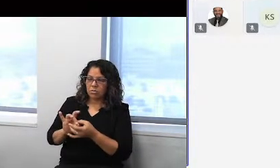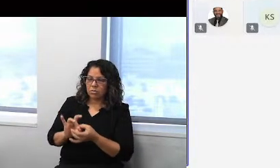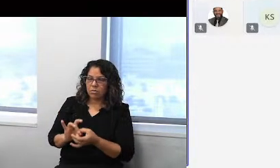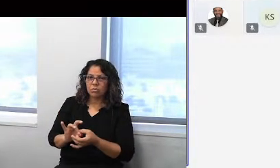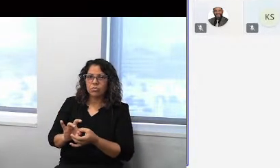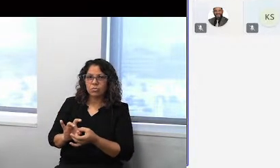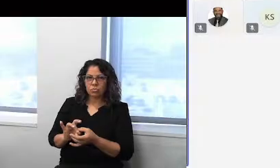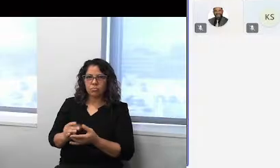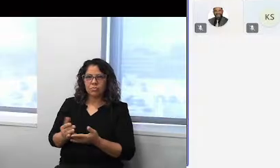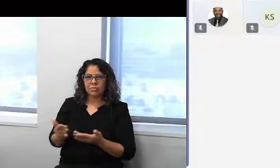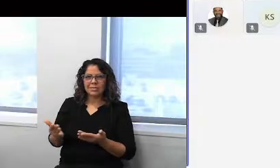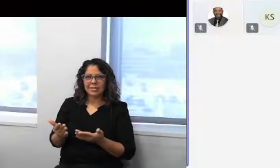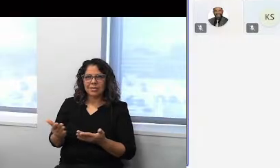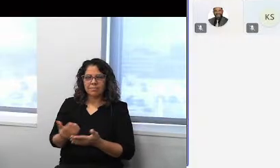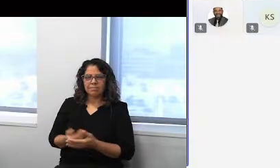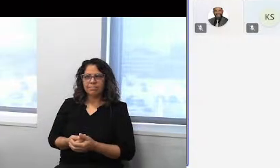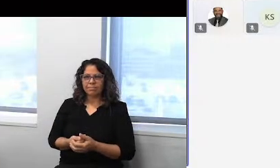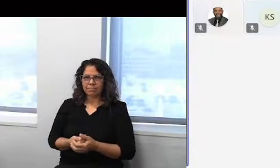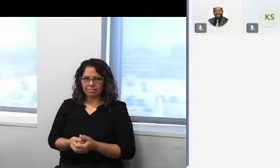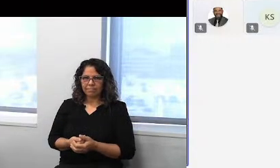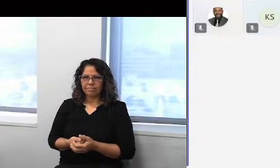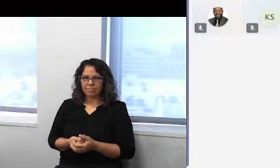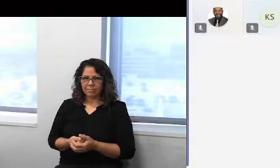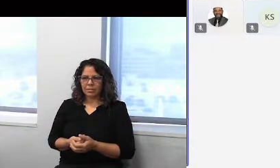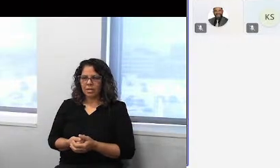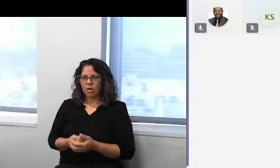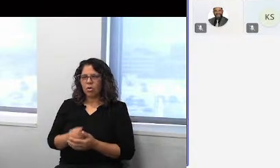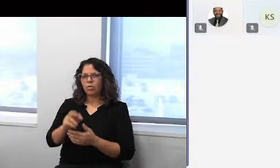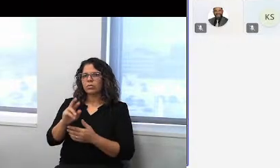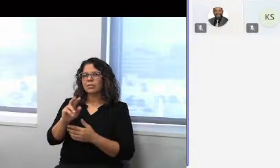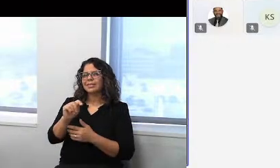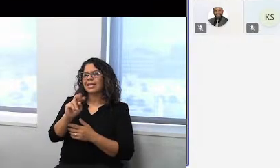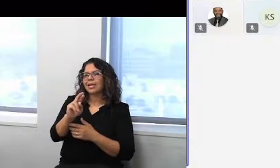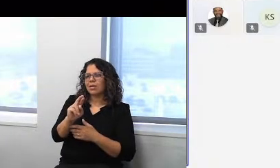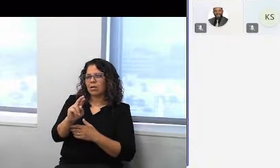And you talked about how much money you would need for that. And